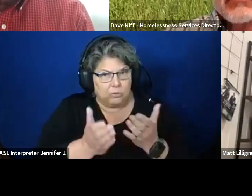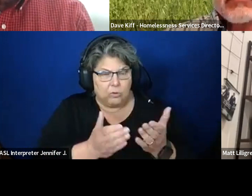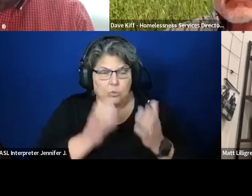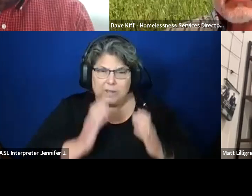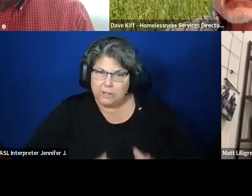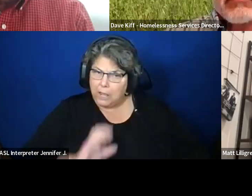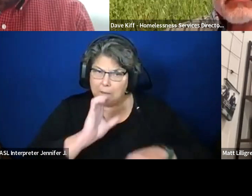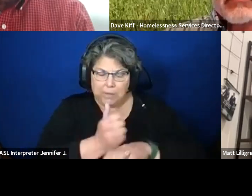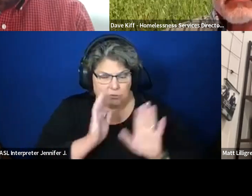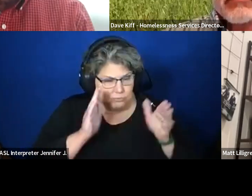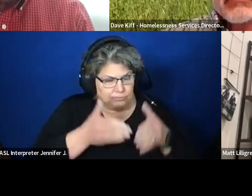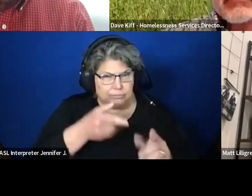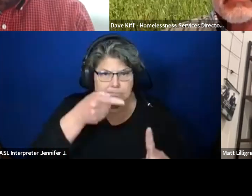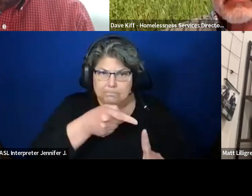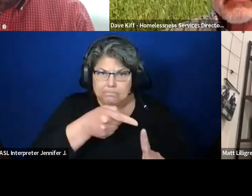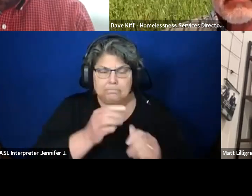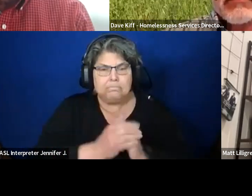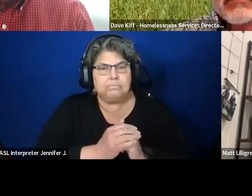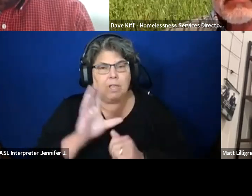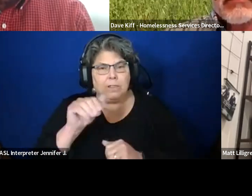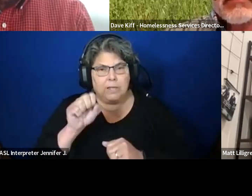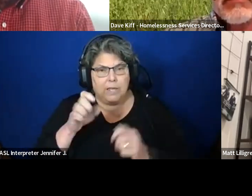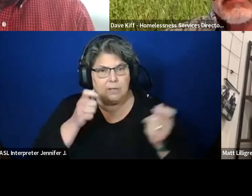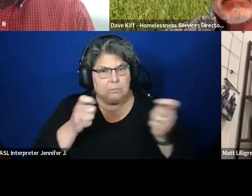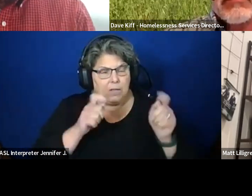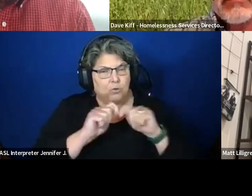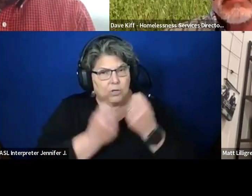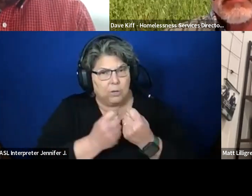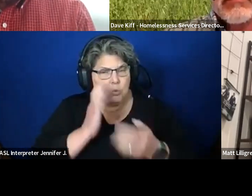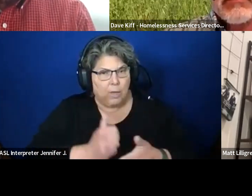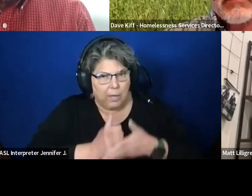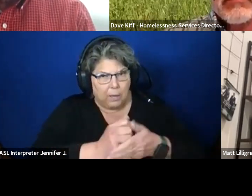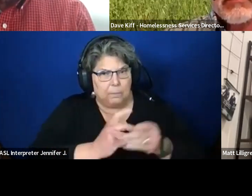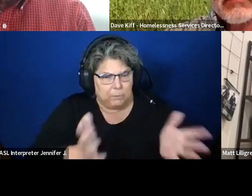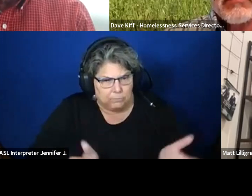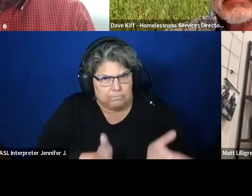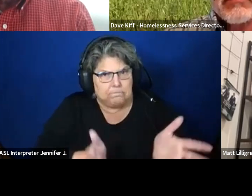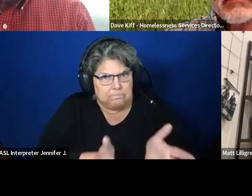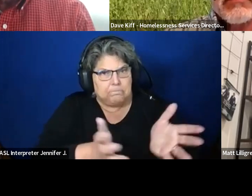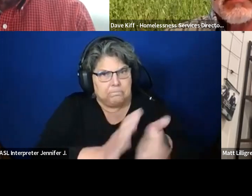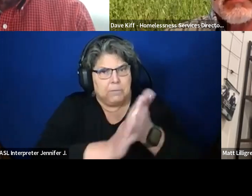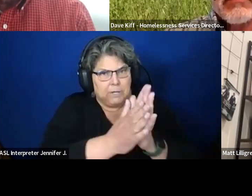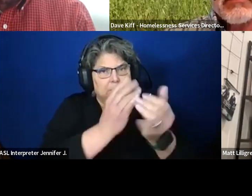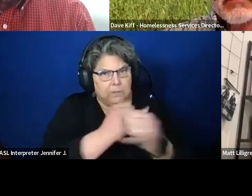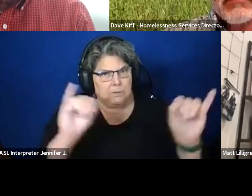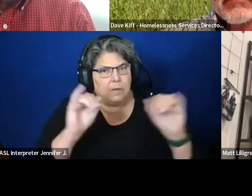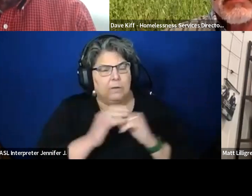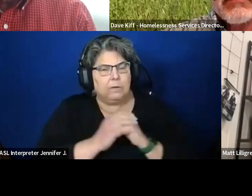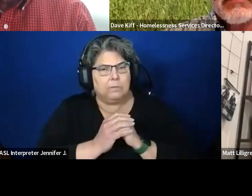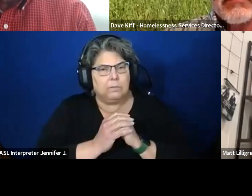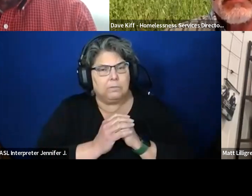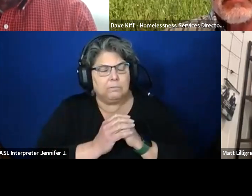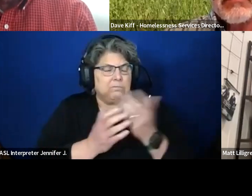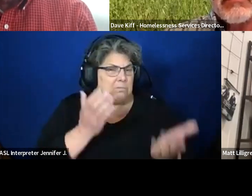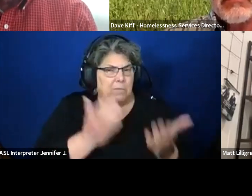client-based. Our case management teams will help folks progress towards self-sufficiency through whether the need